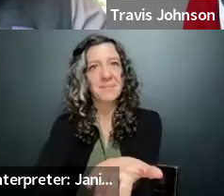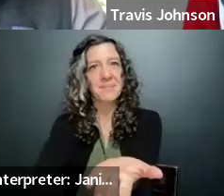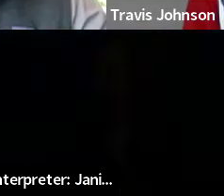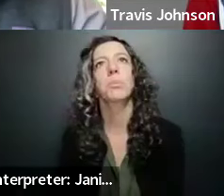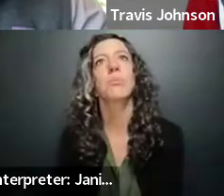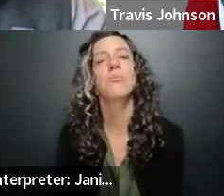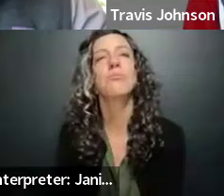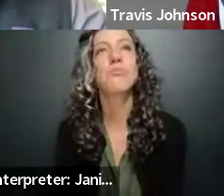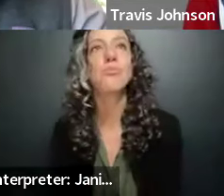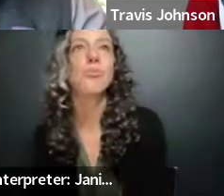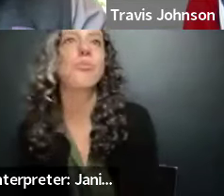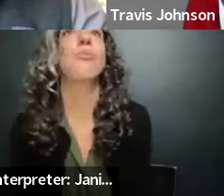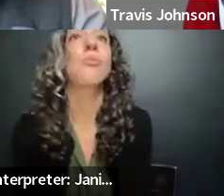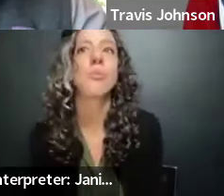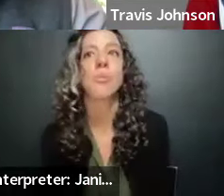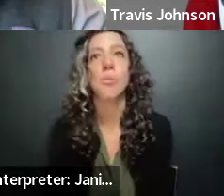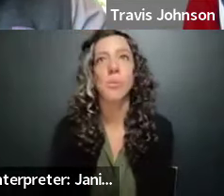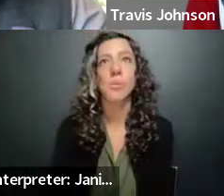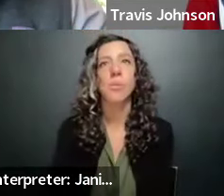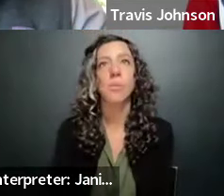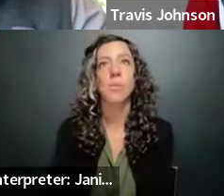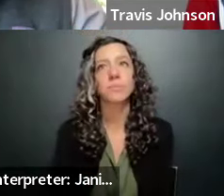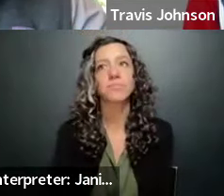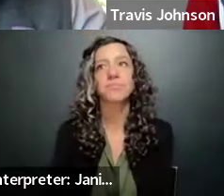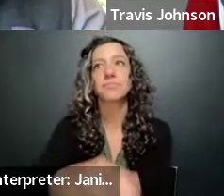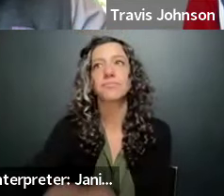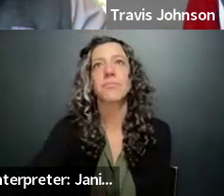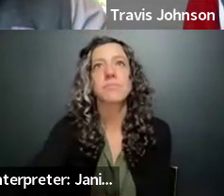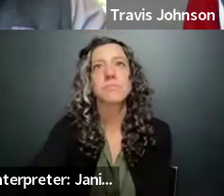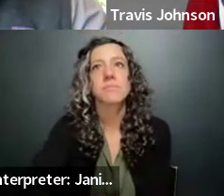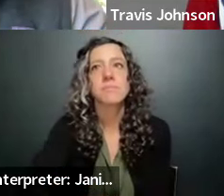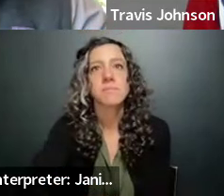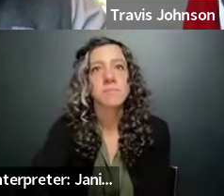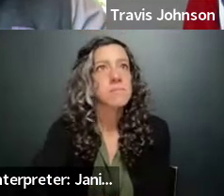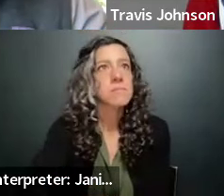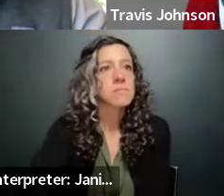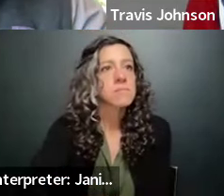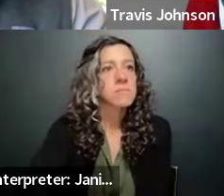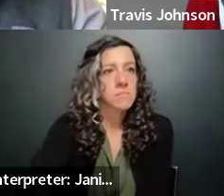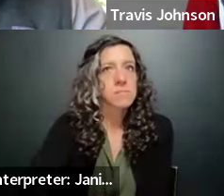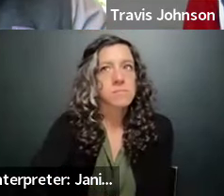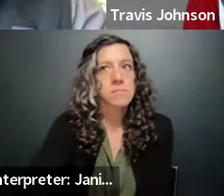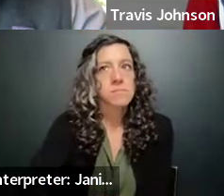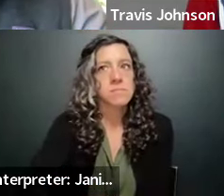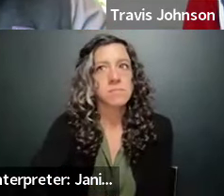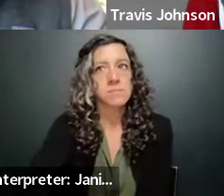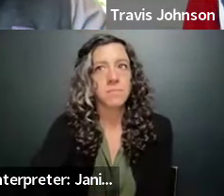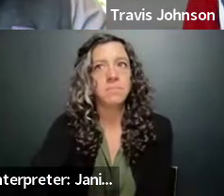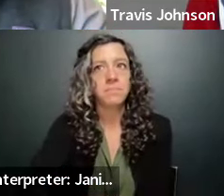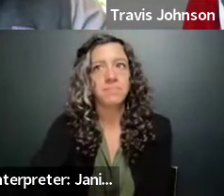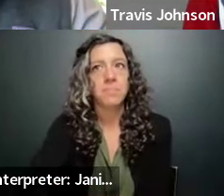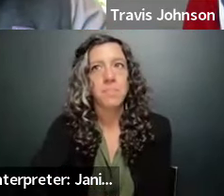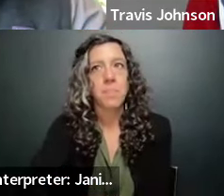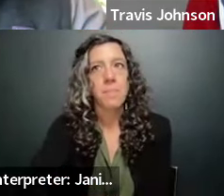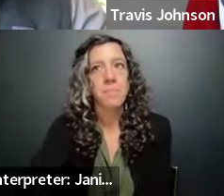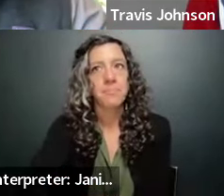they can be available to folks that don't know how to do it. Maybe make that best practices list. Yeah.